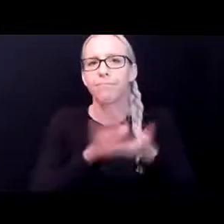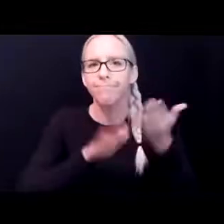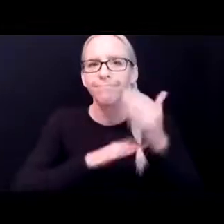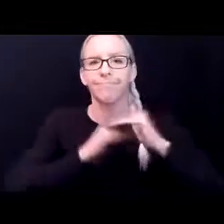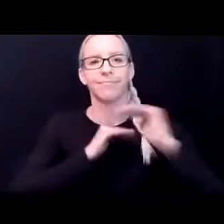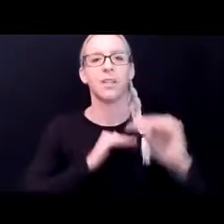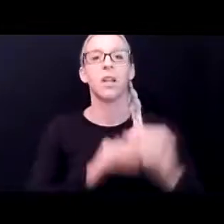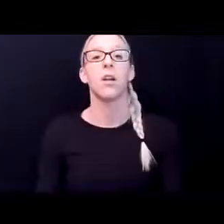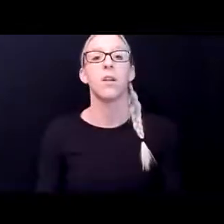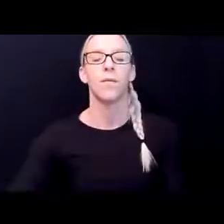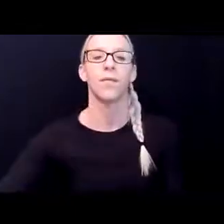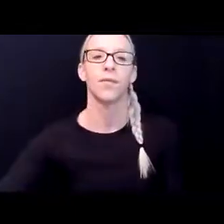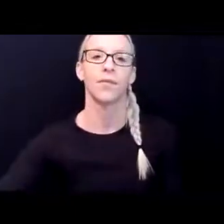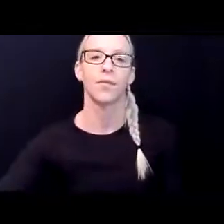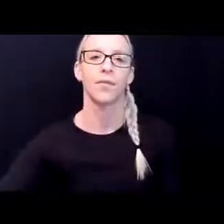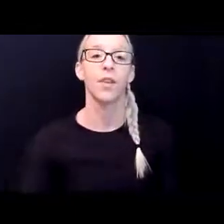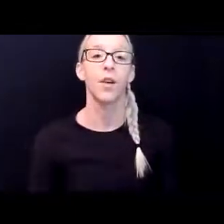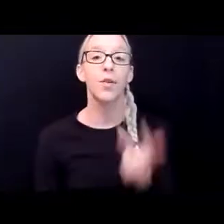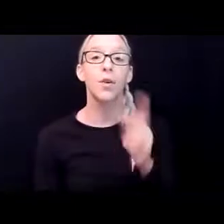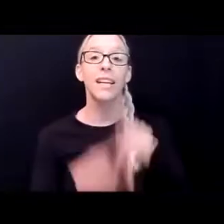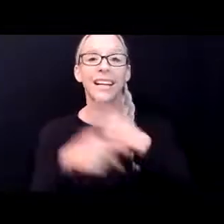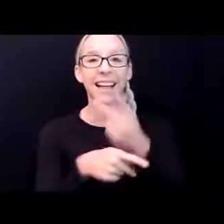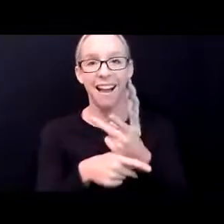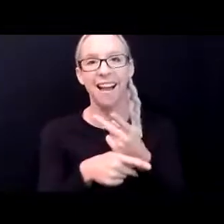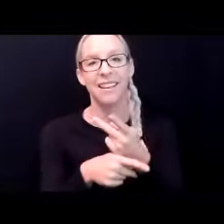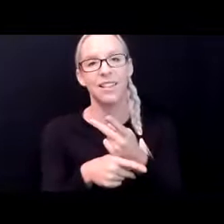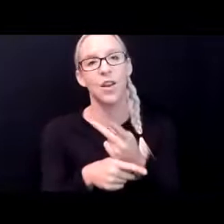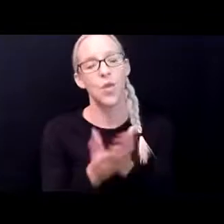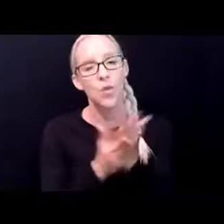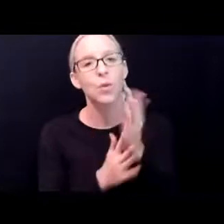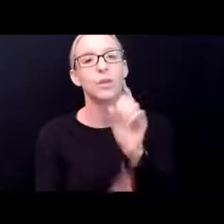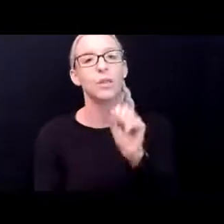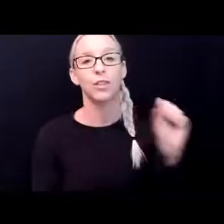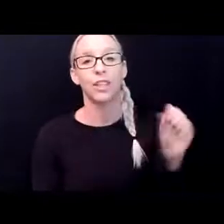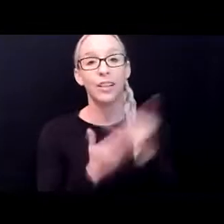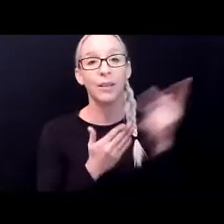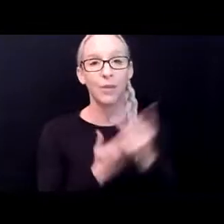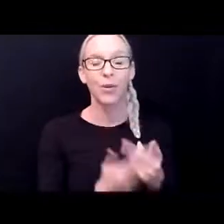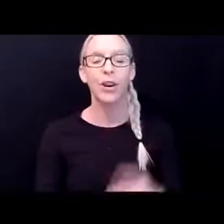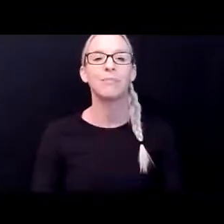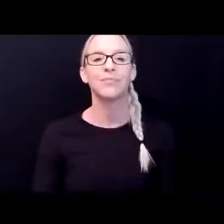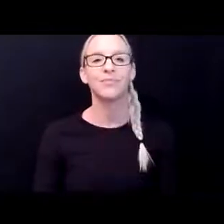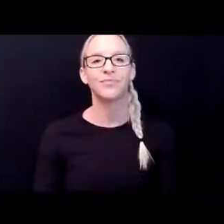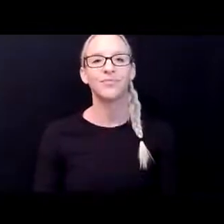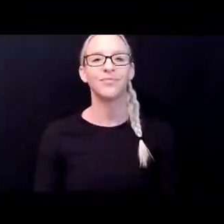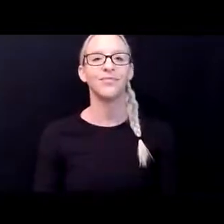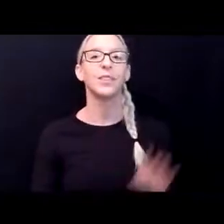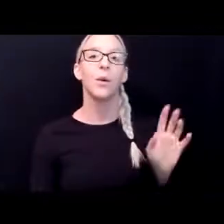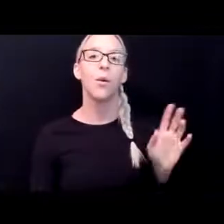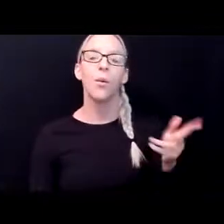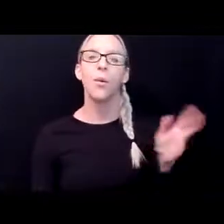income on this screen that are all administered through the Social Security program. Other programs or